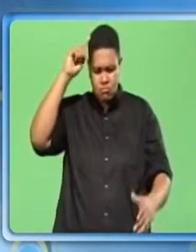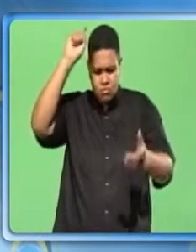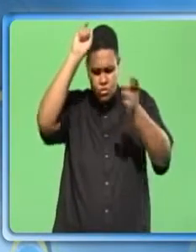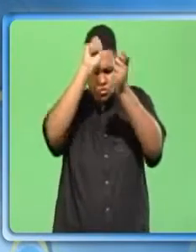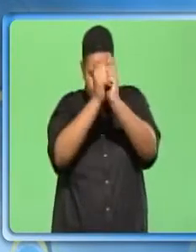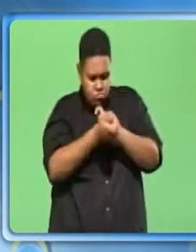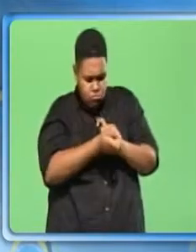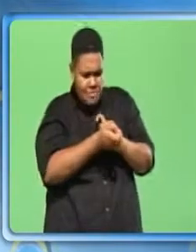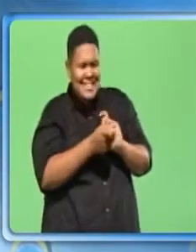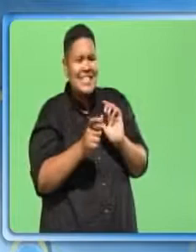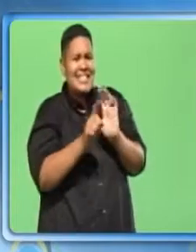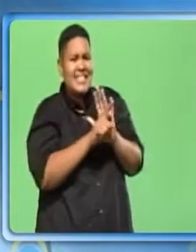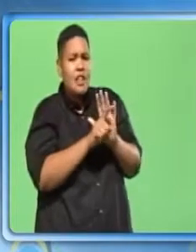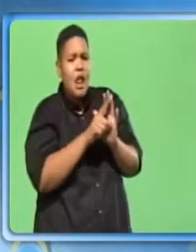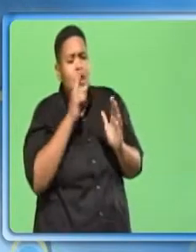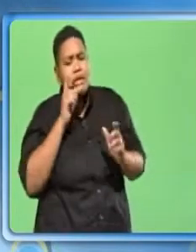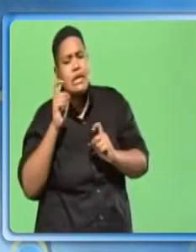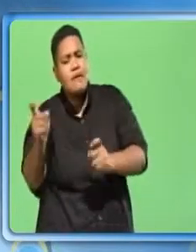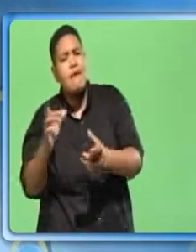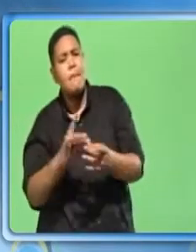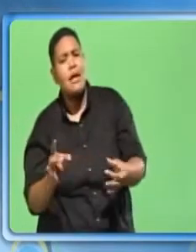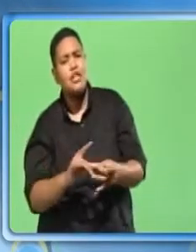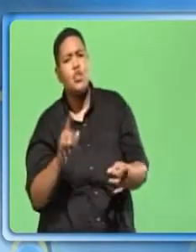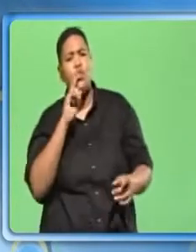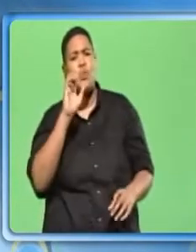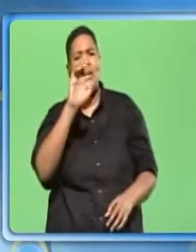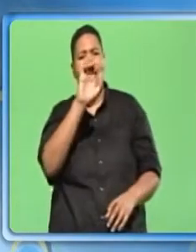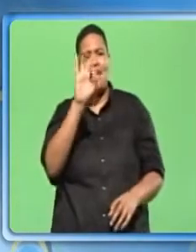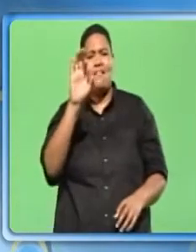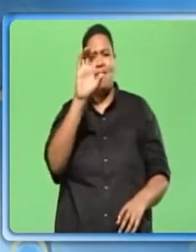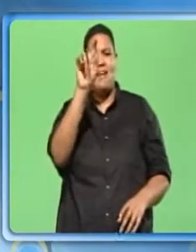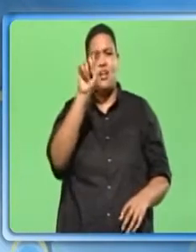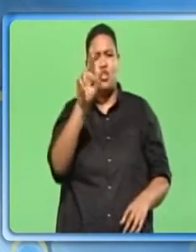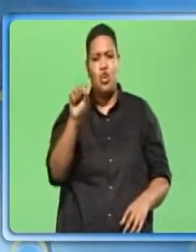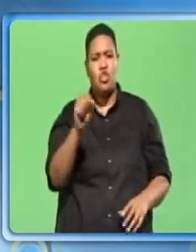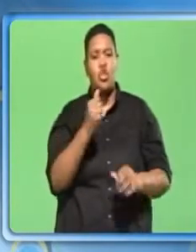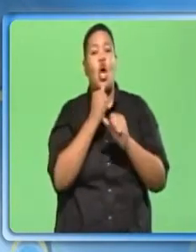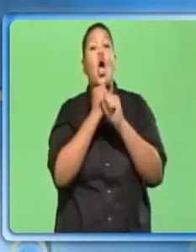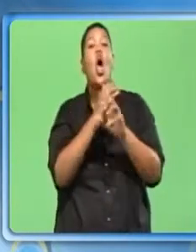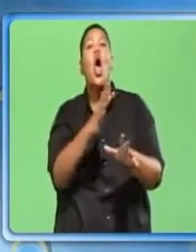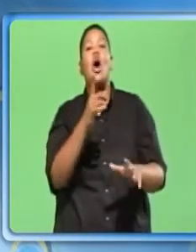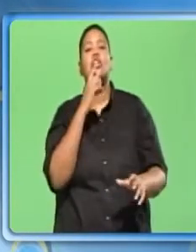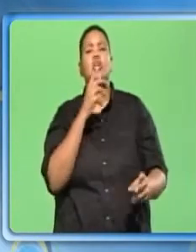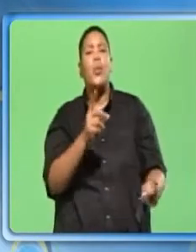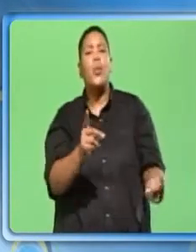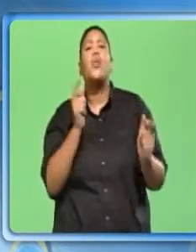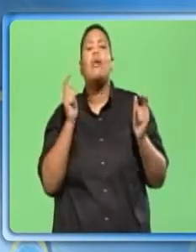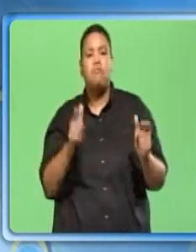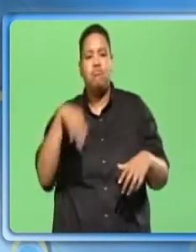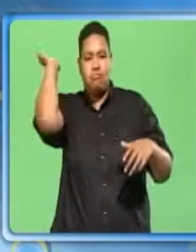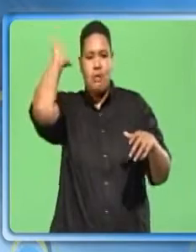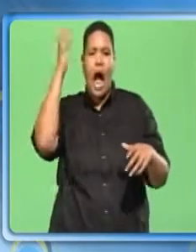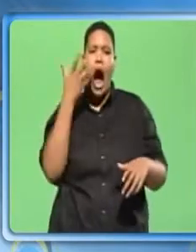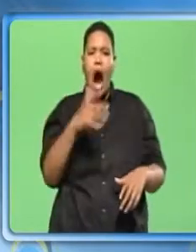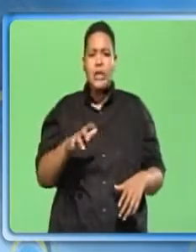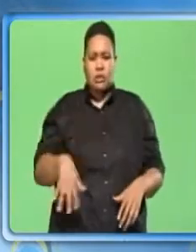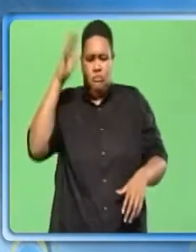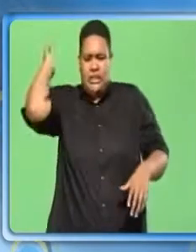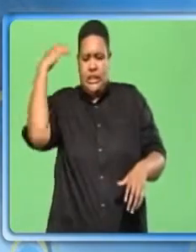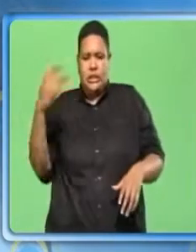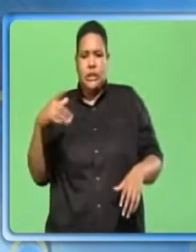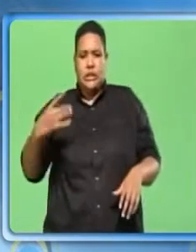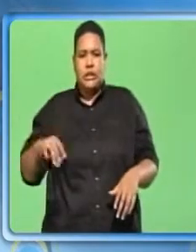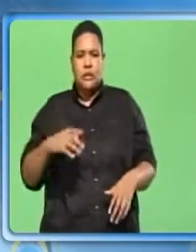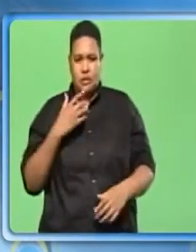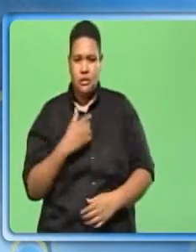the signal and passes a message to the effectors, causing the swift lifting of the hand.